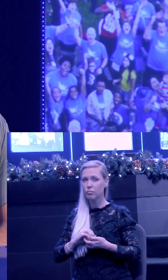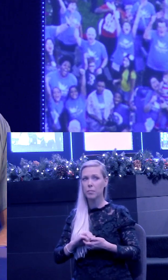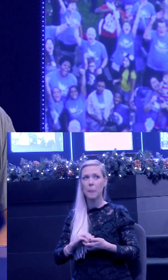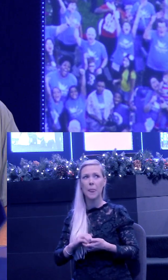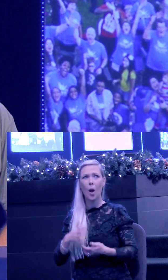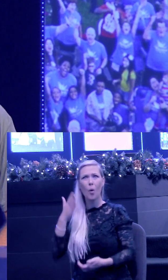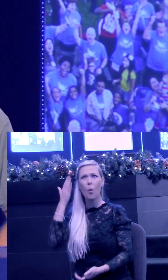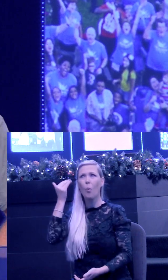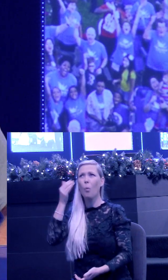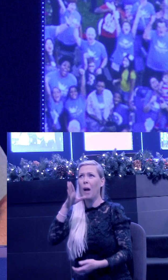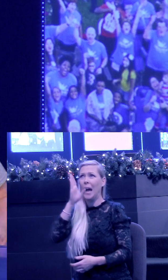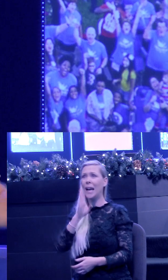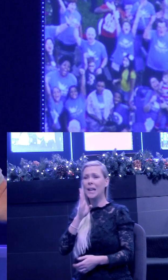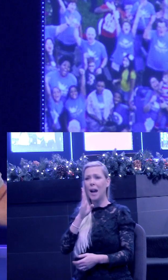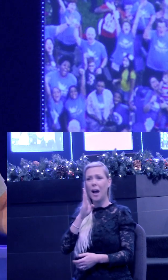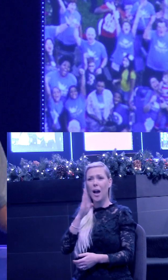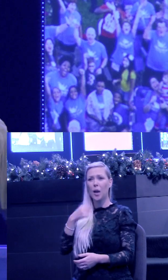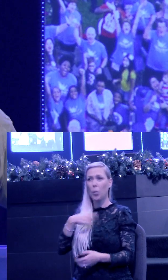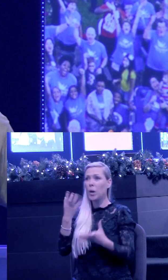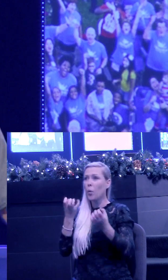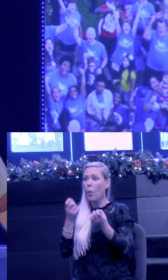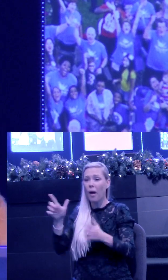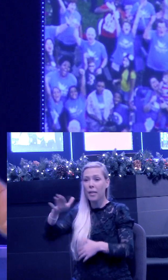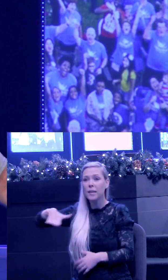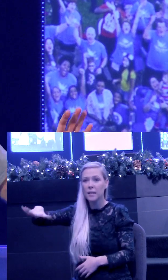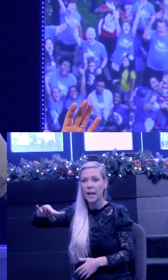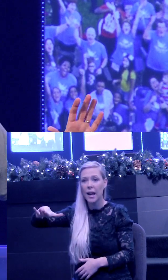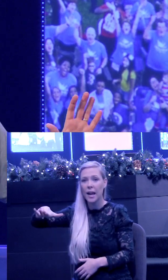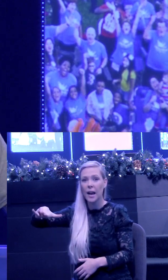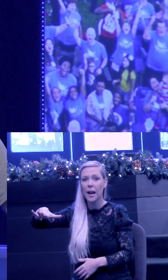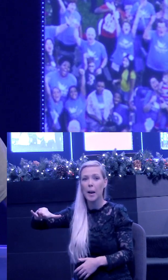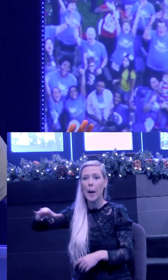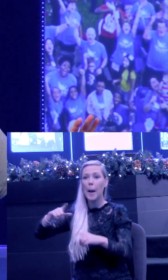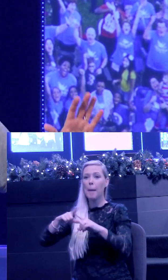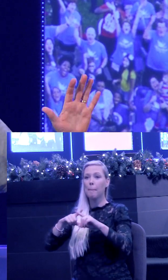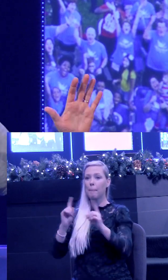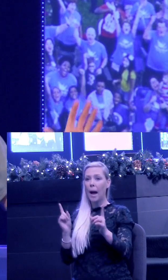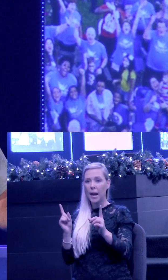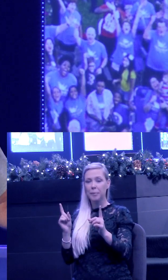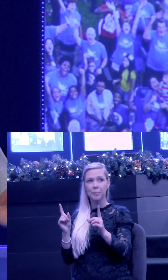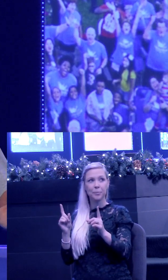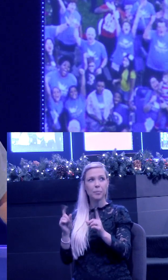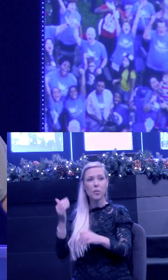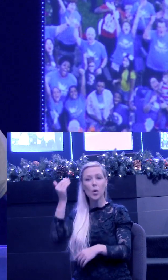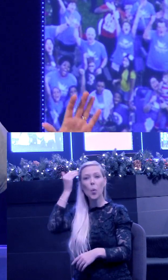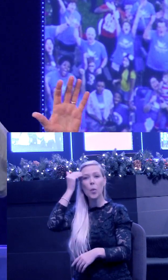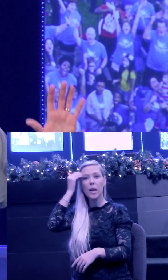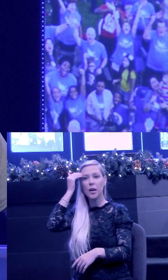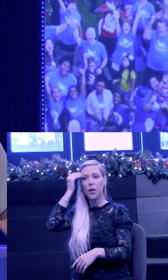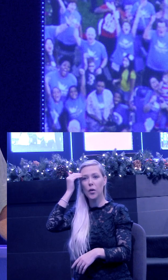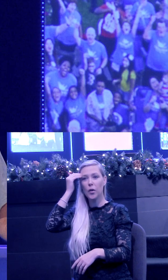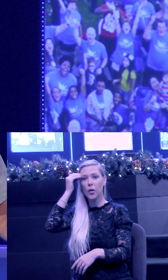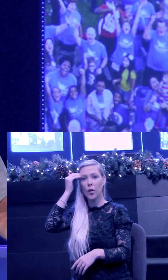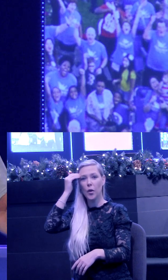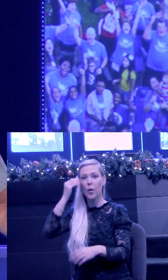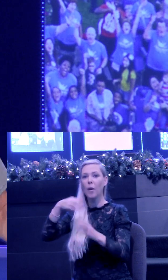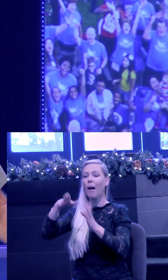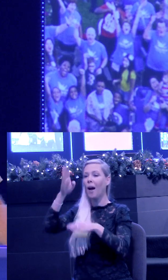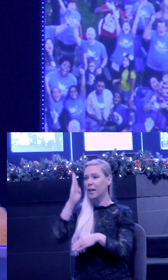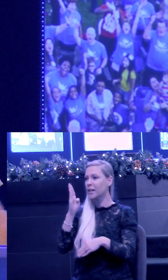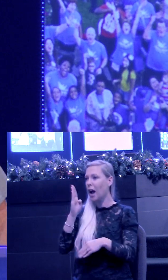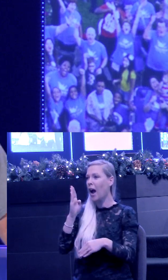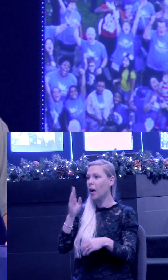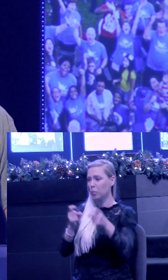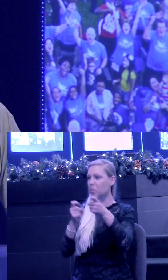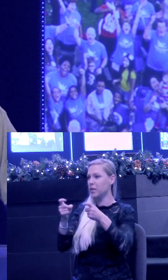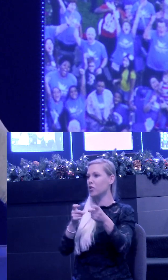we were deflated, because we've been striving for that. But here's the thing. We knew that there's not a city council on the planet that can thwart the will of God. I mean, that